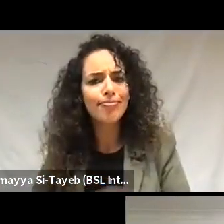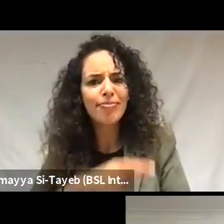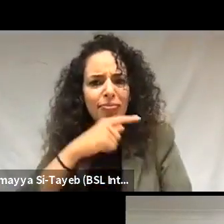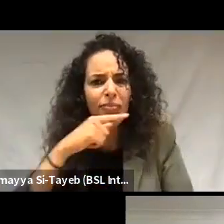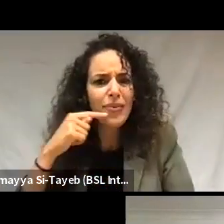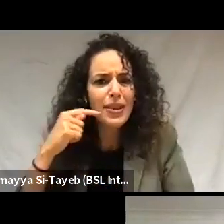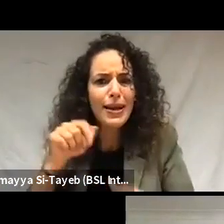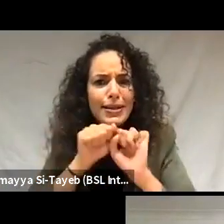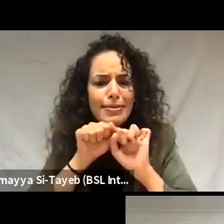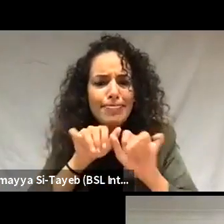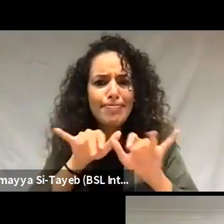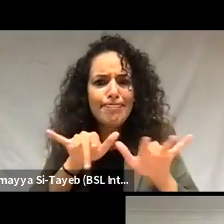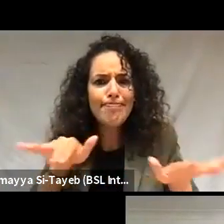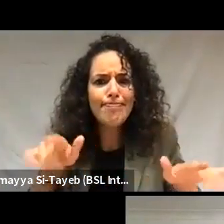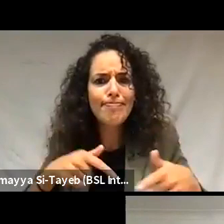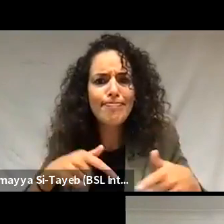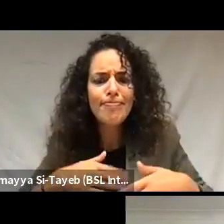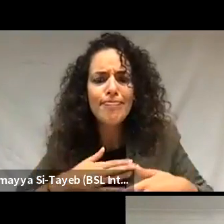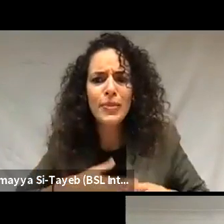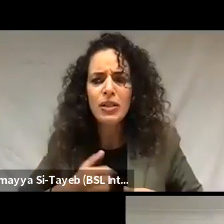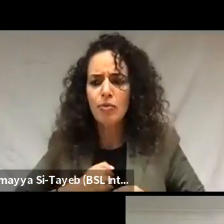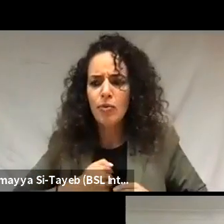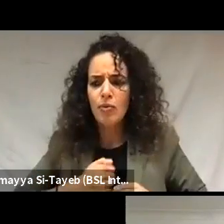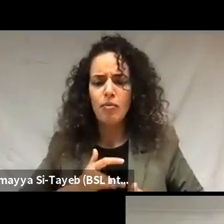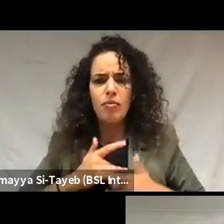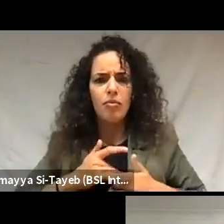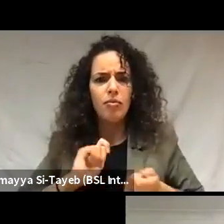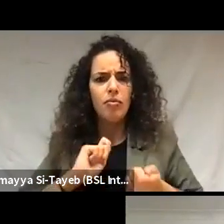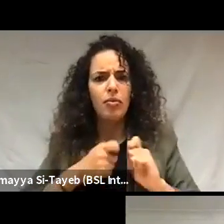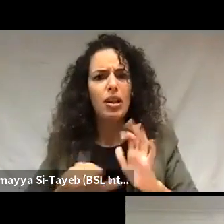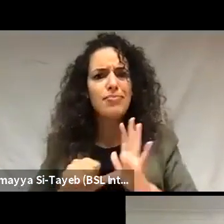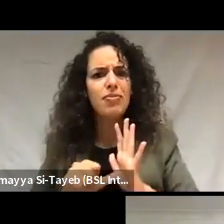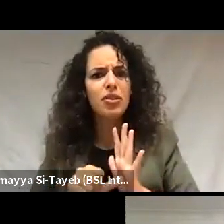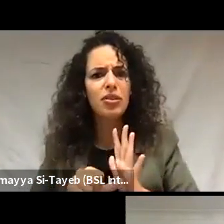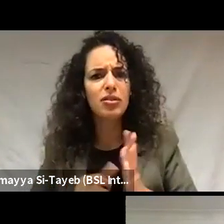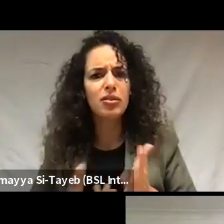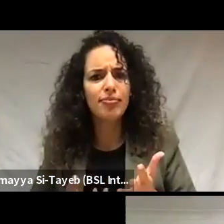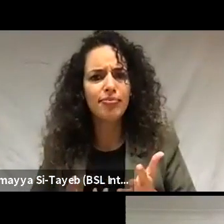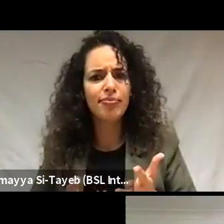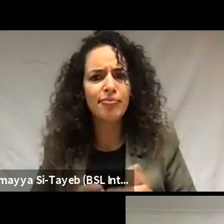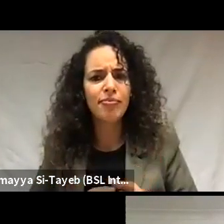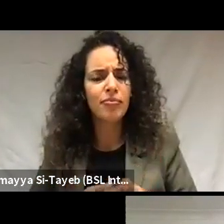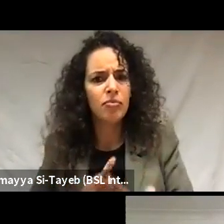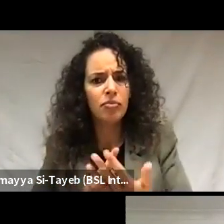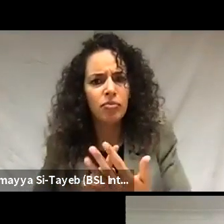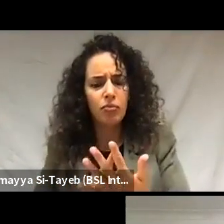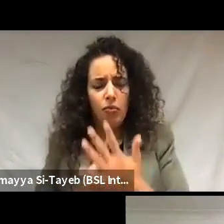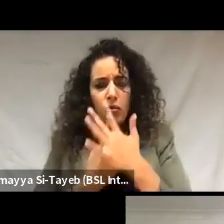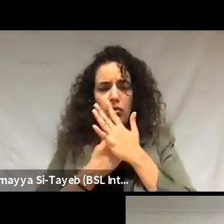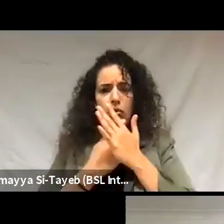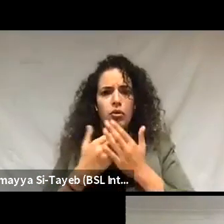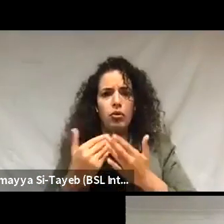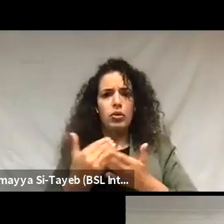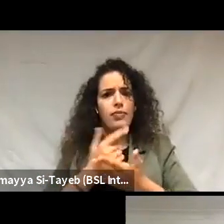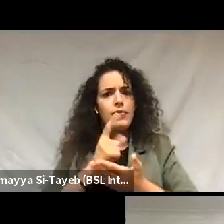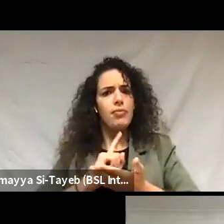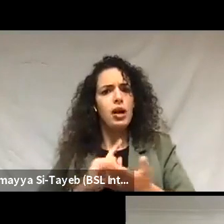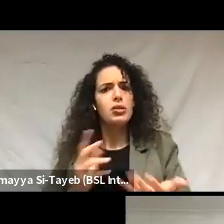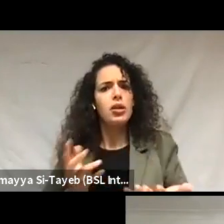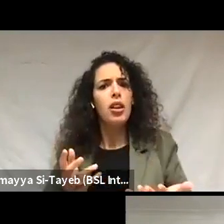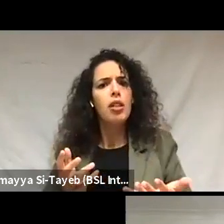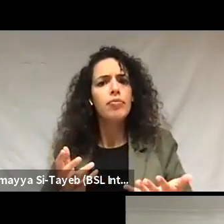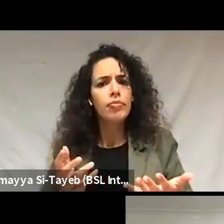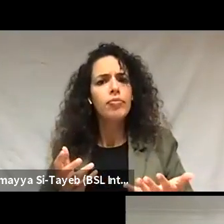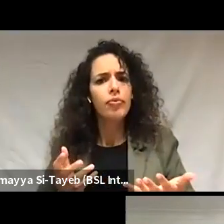it put me in a difficult position. I was forced to defend myself and the integrity of the